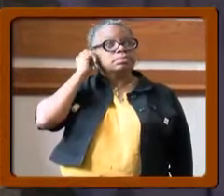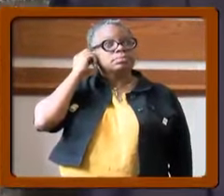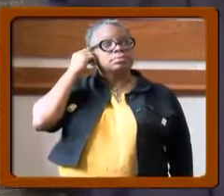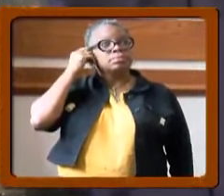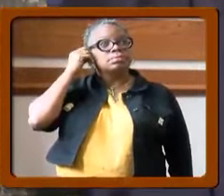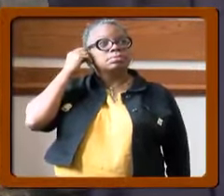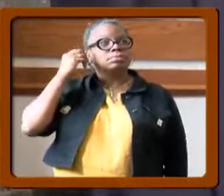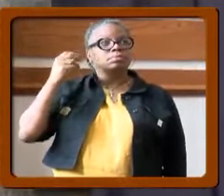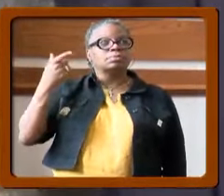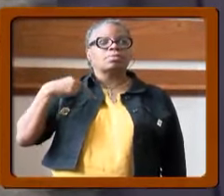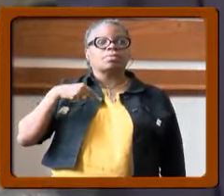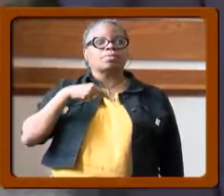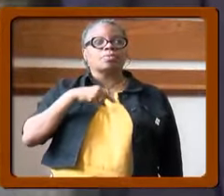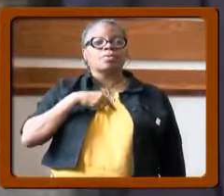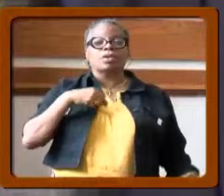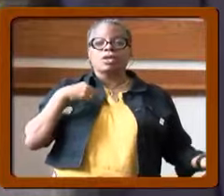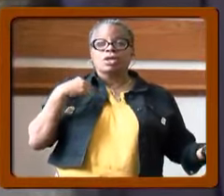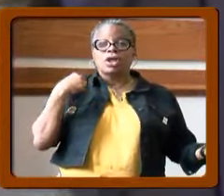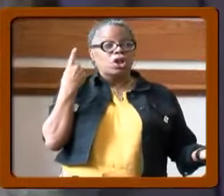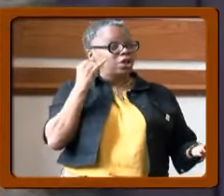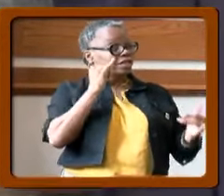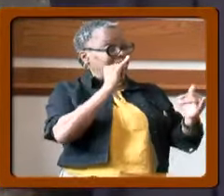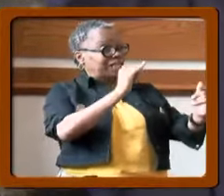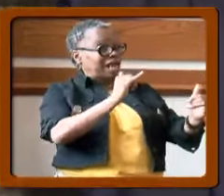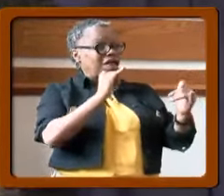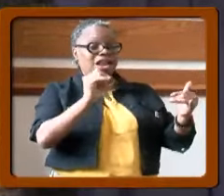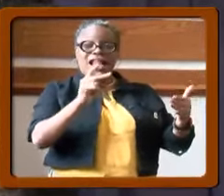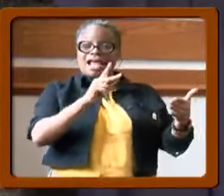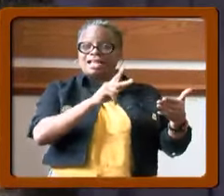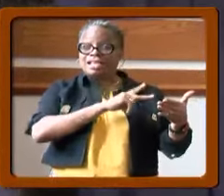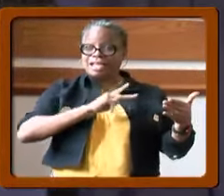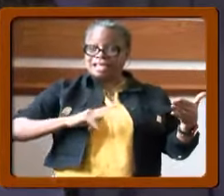And increasingly, we're looking like the kingdom of God.